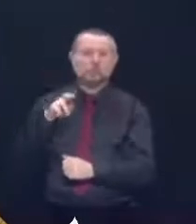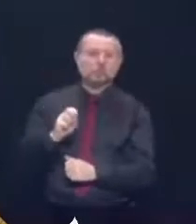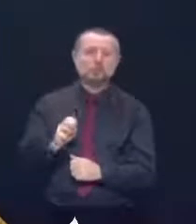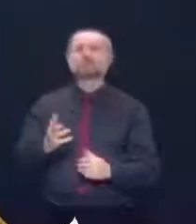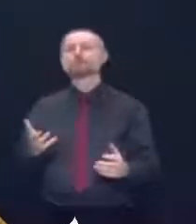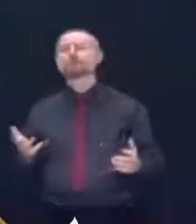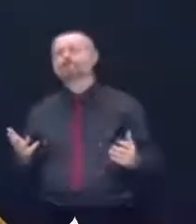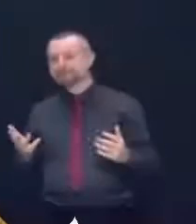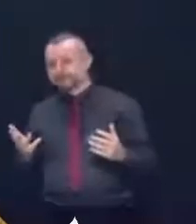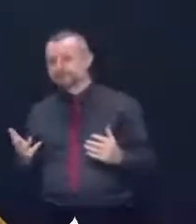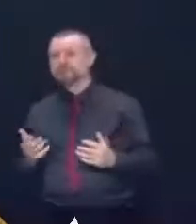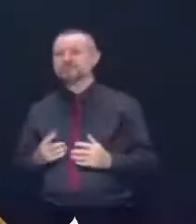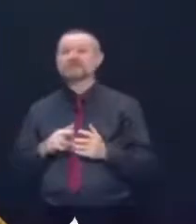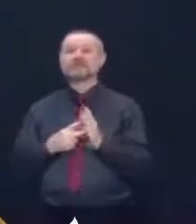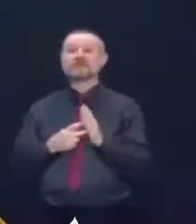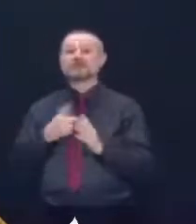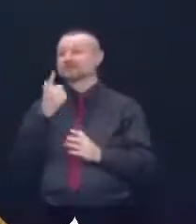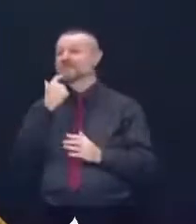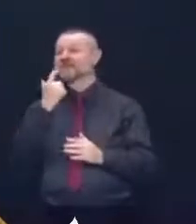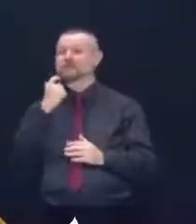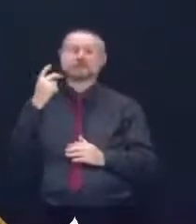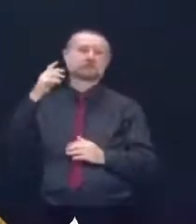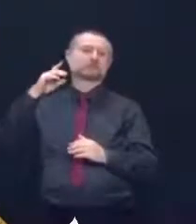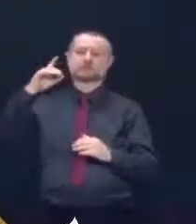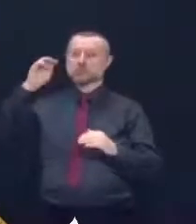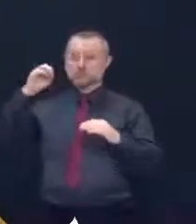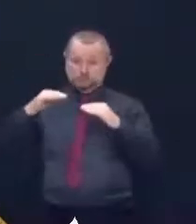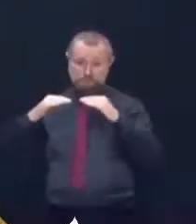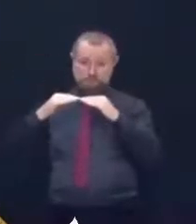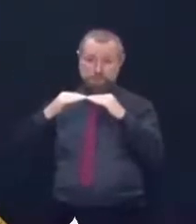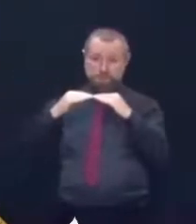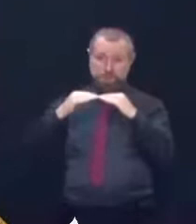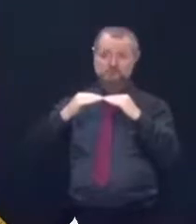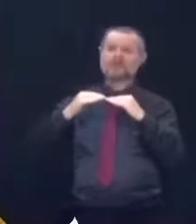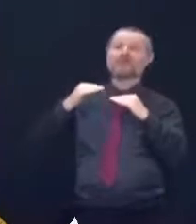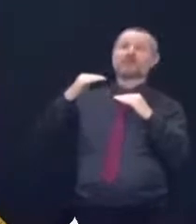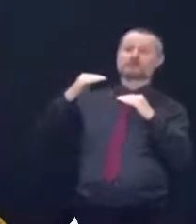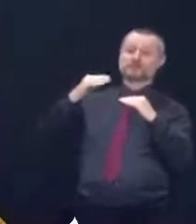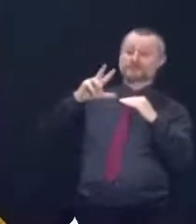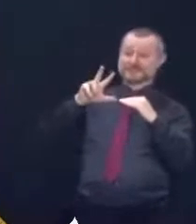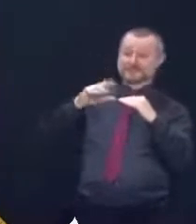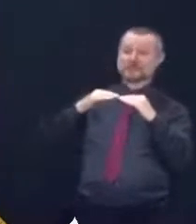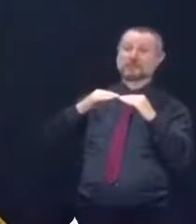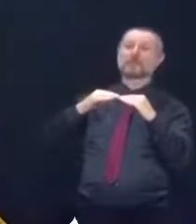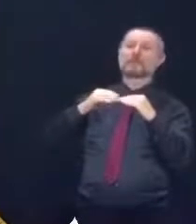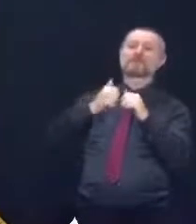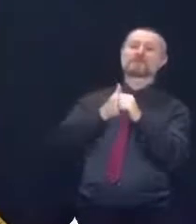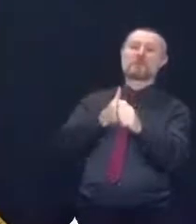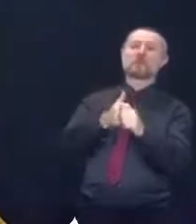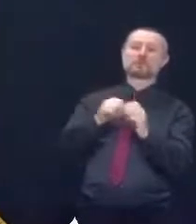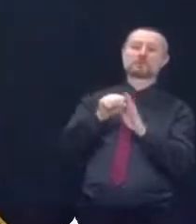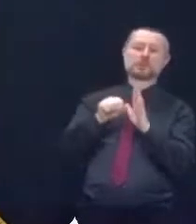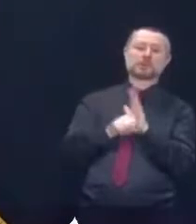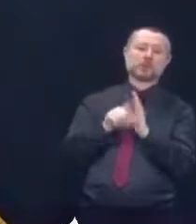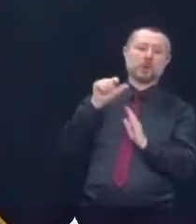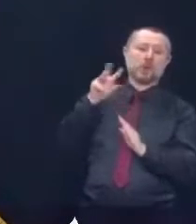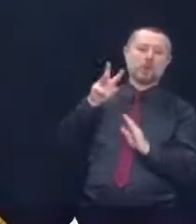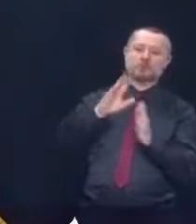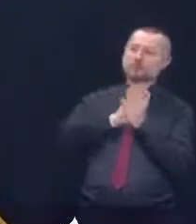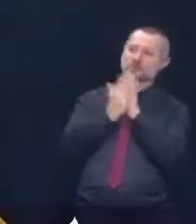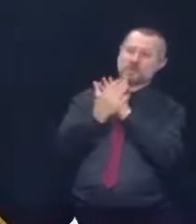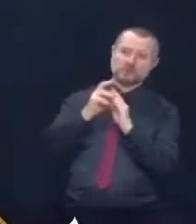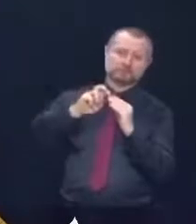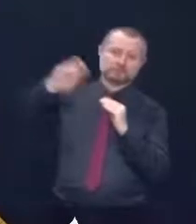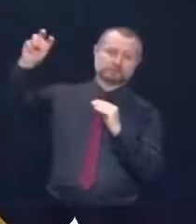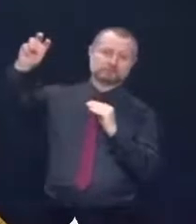Above 3 is red zone. Once it triggers orange zone at 3, state law kicks in. And state